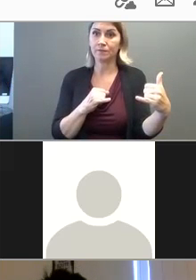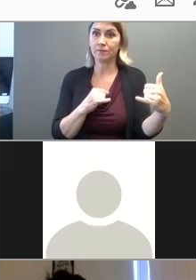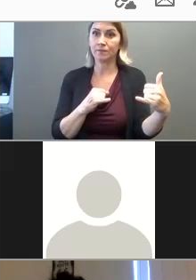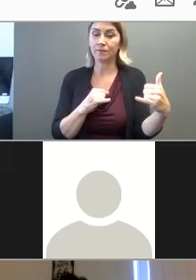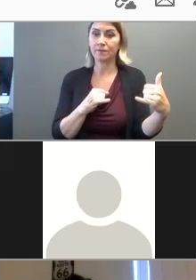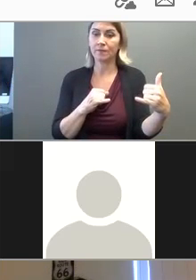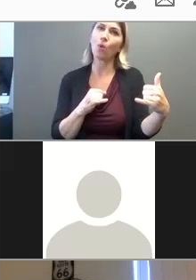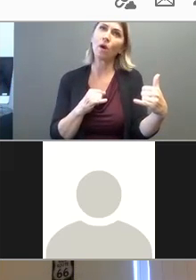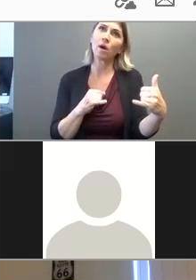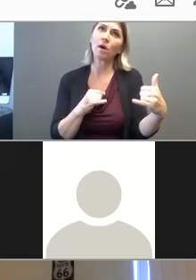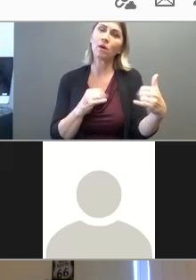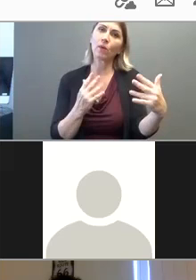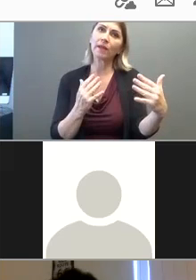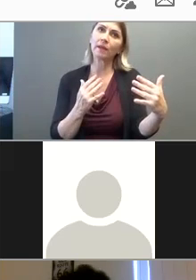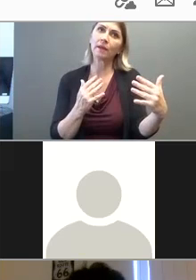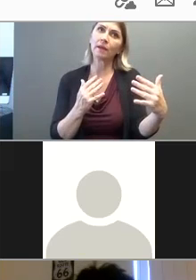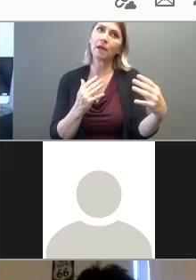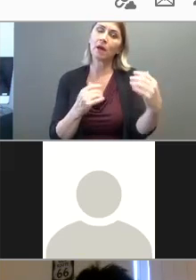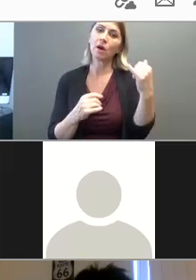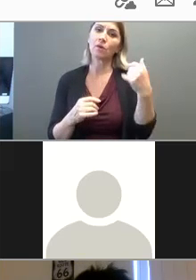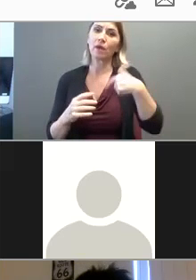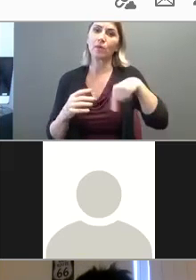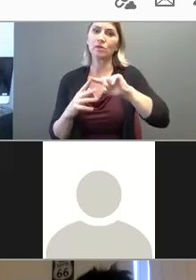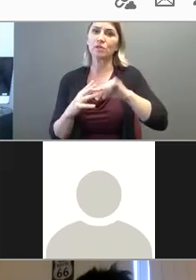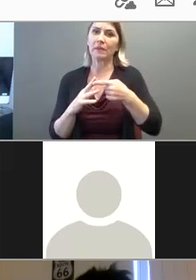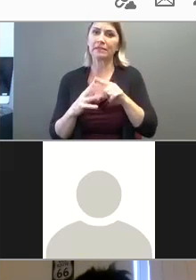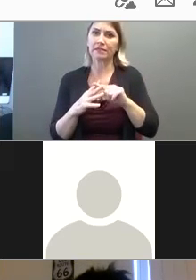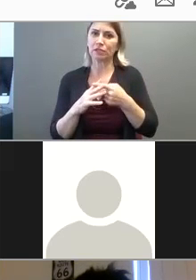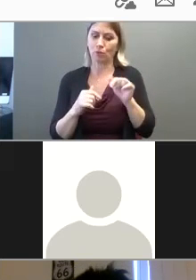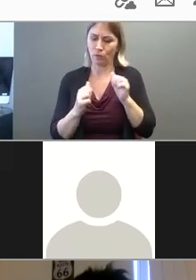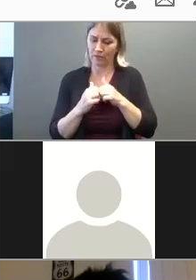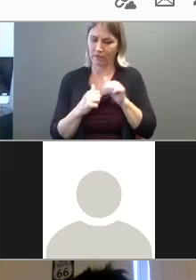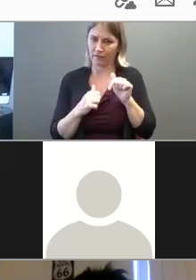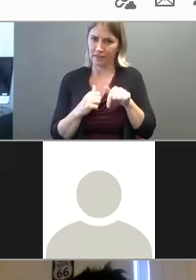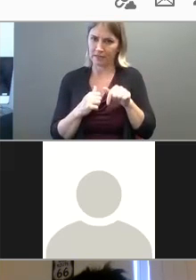Well, that is a bit more complicated. So let's just begin by saying something. Let's see.